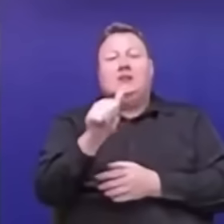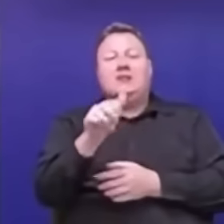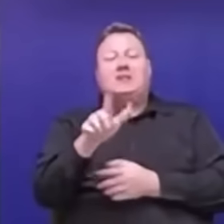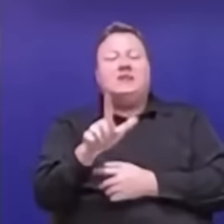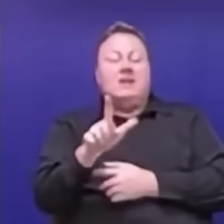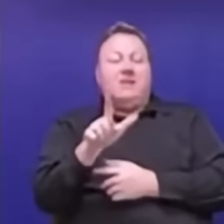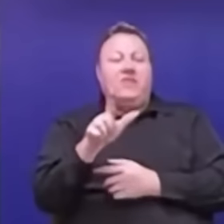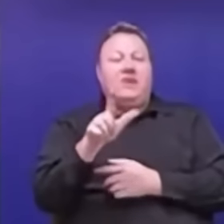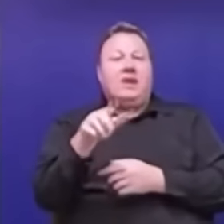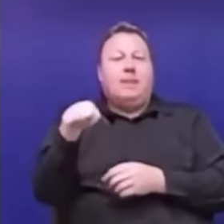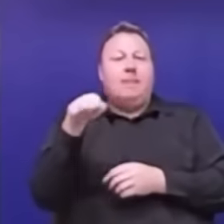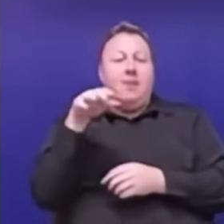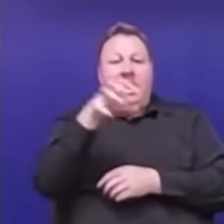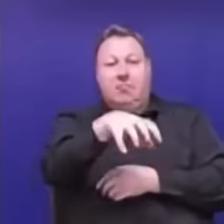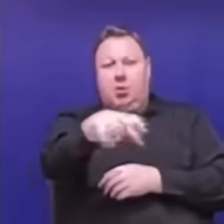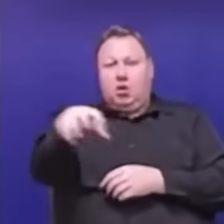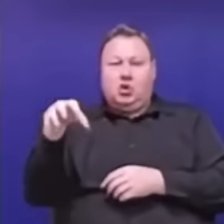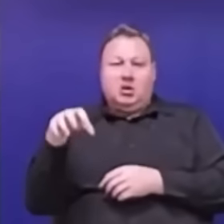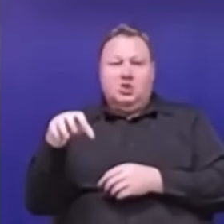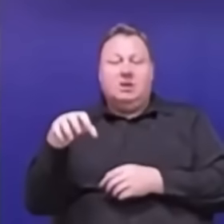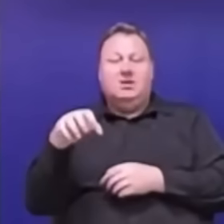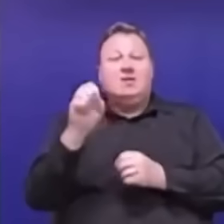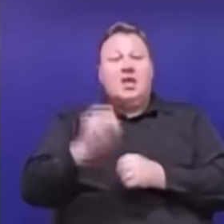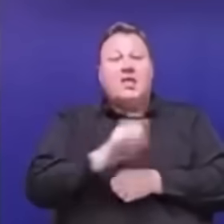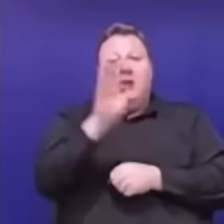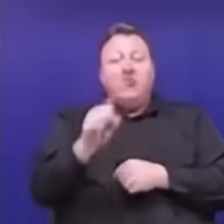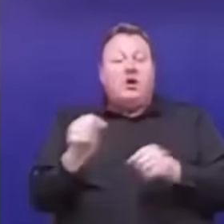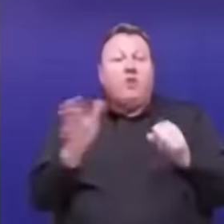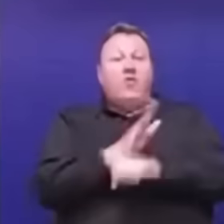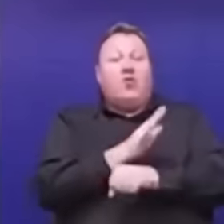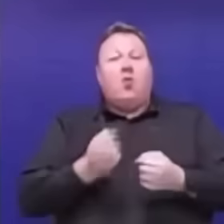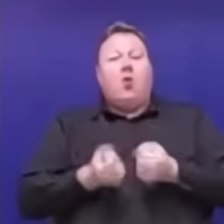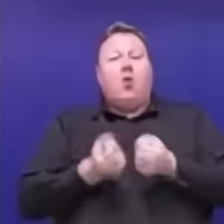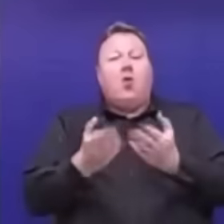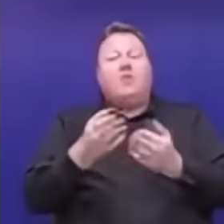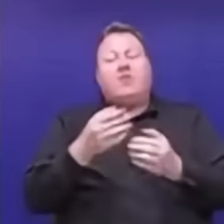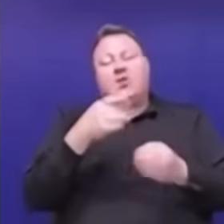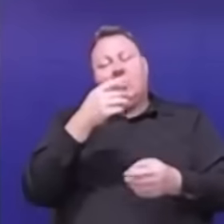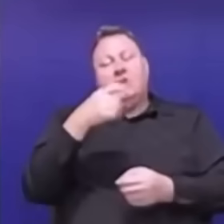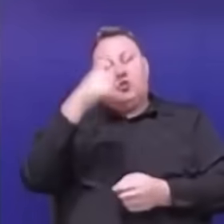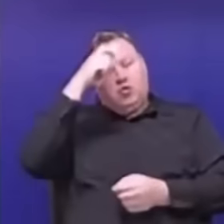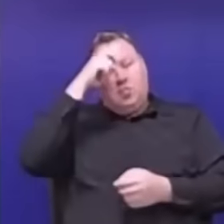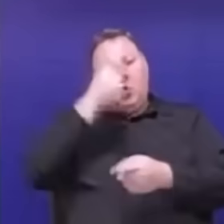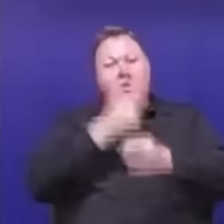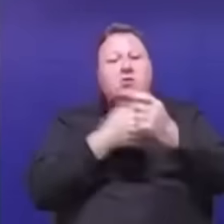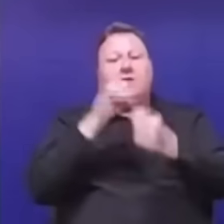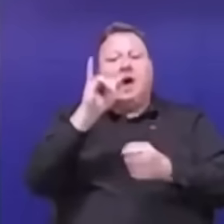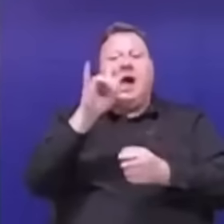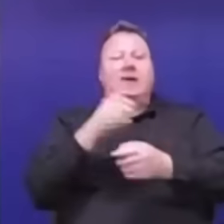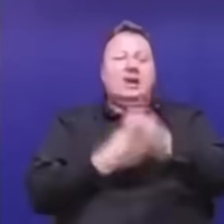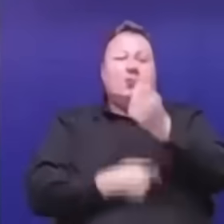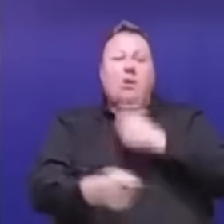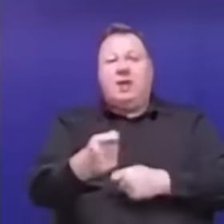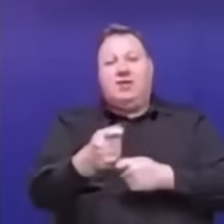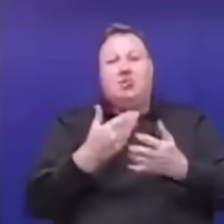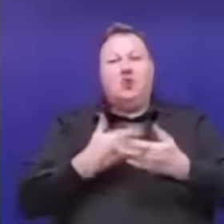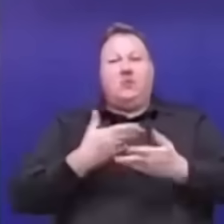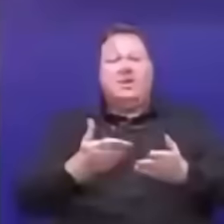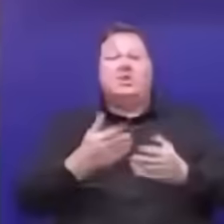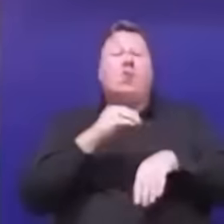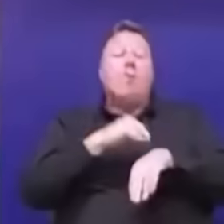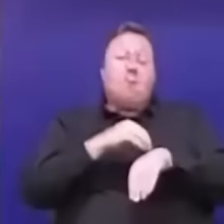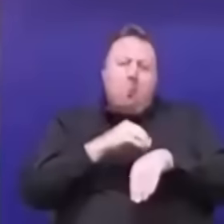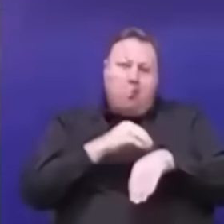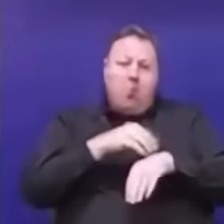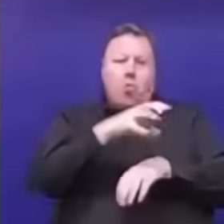branches across the length and breadth of South Africa now offer Smart ID replacement services, with more branches going live